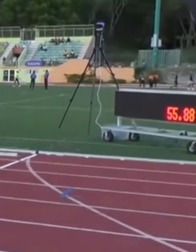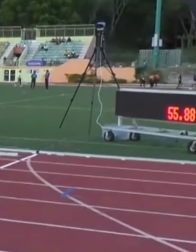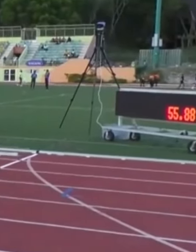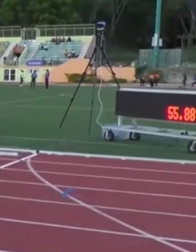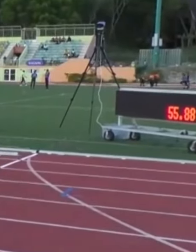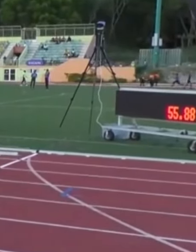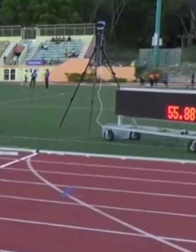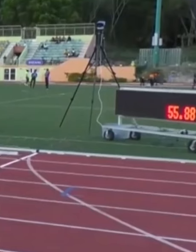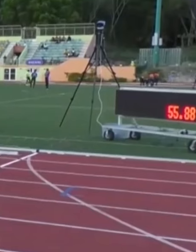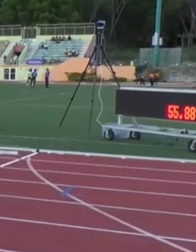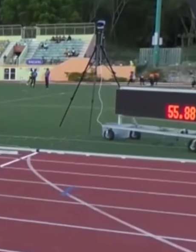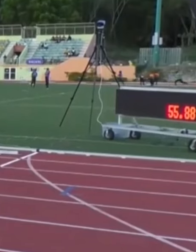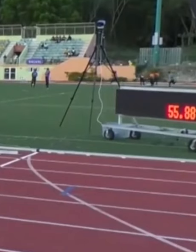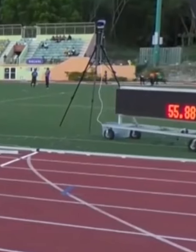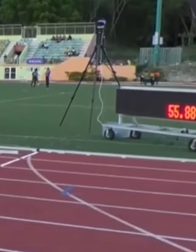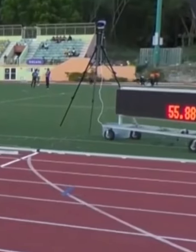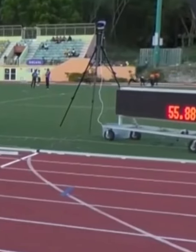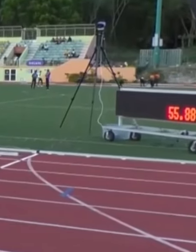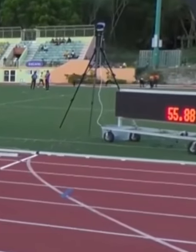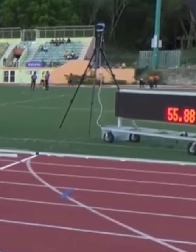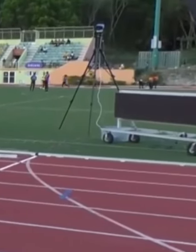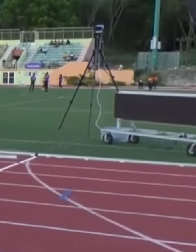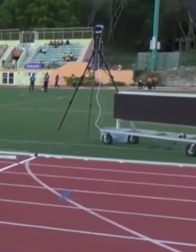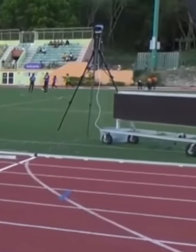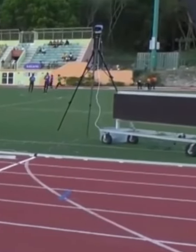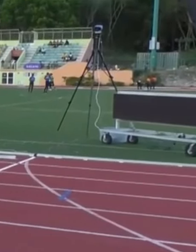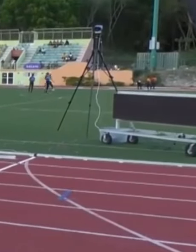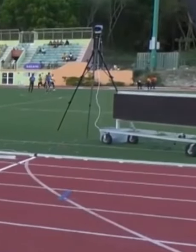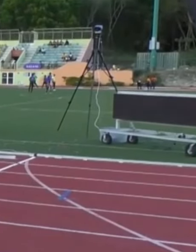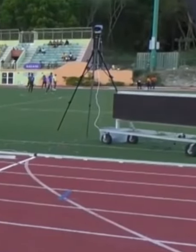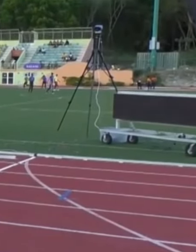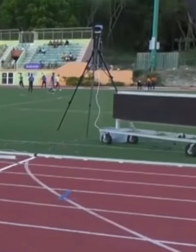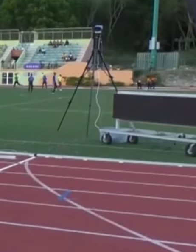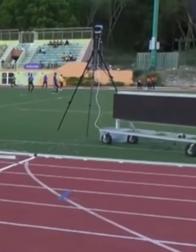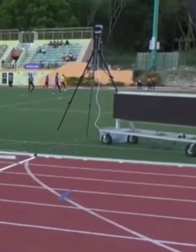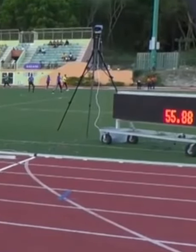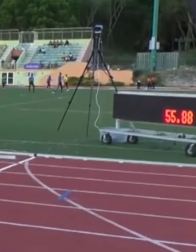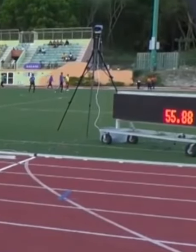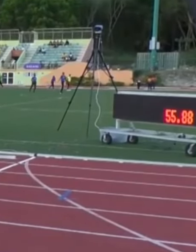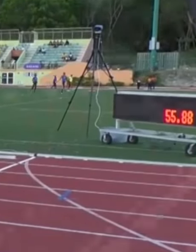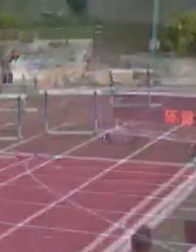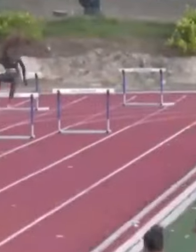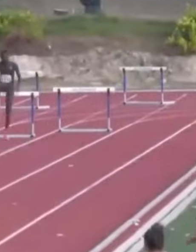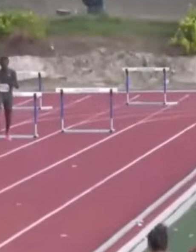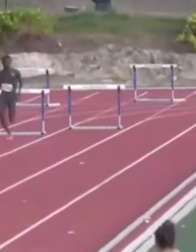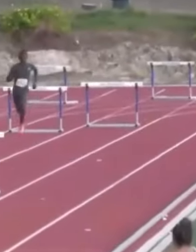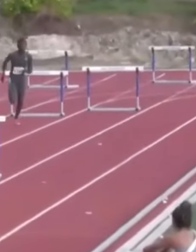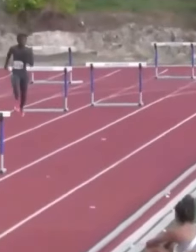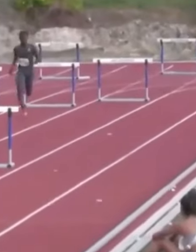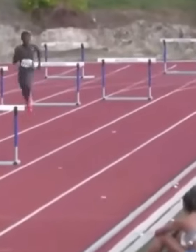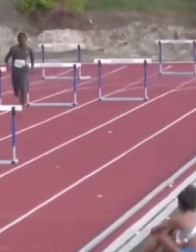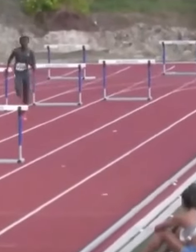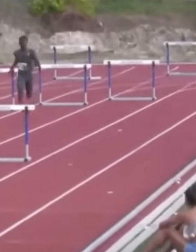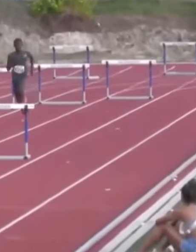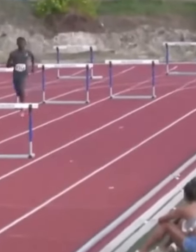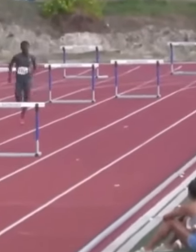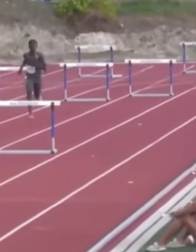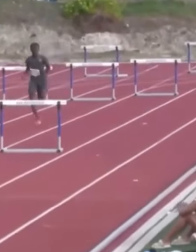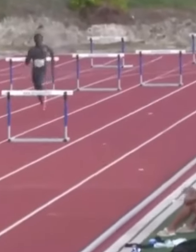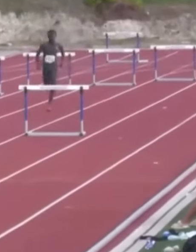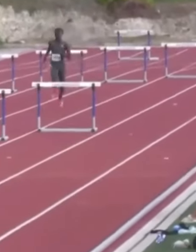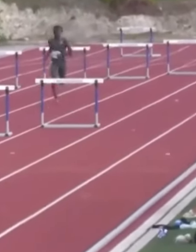qualifying time, but equals her meet record of 55.89 seconds. To the men's open hurdles, like the women,